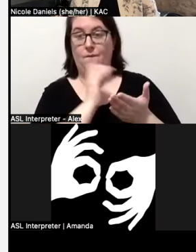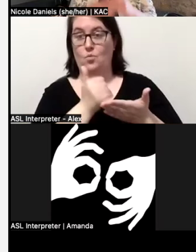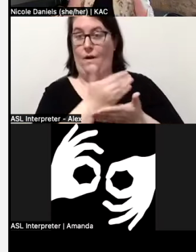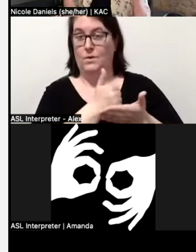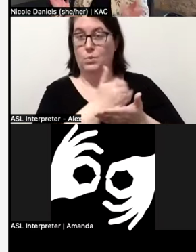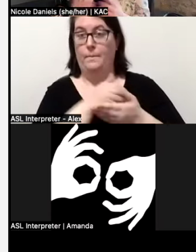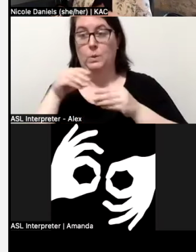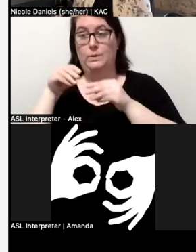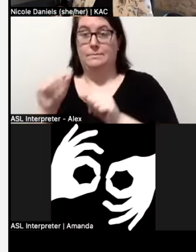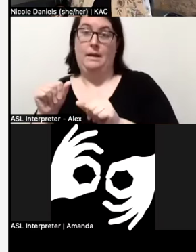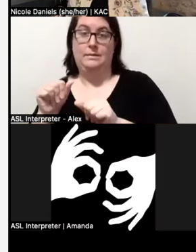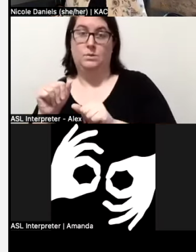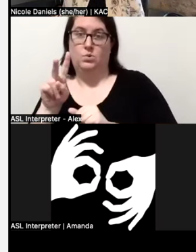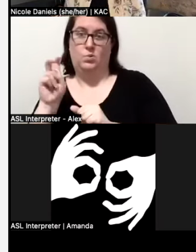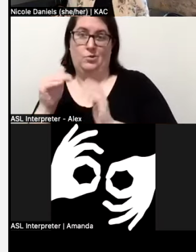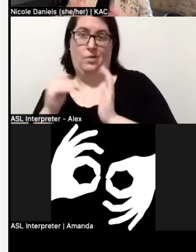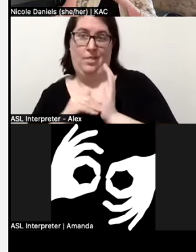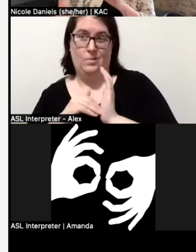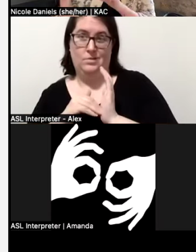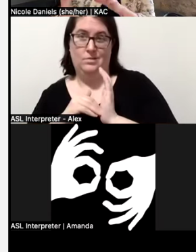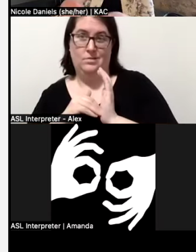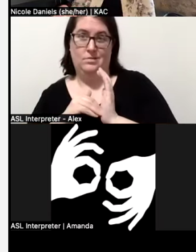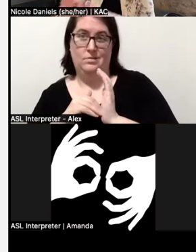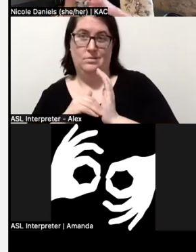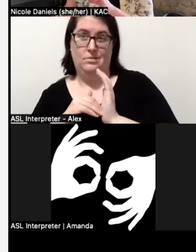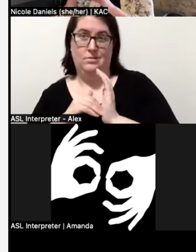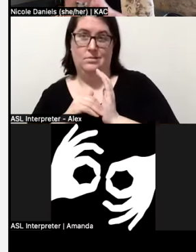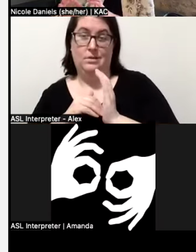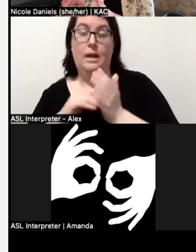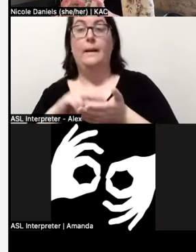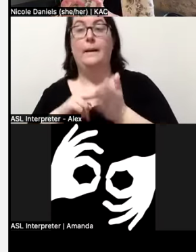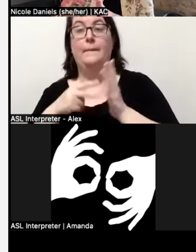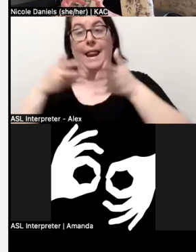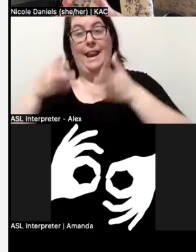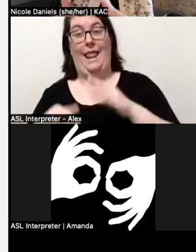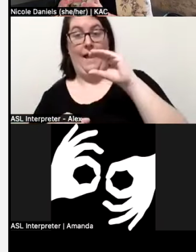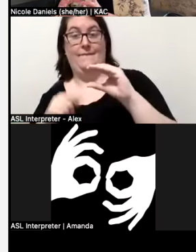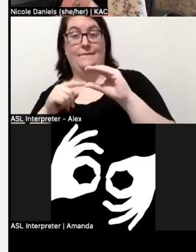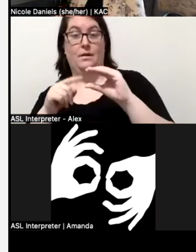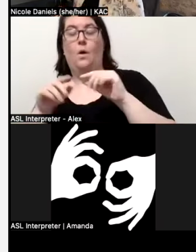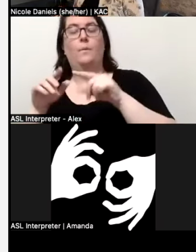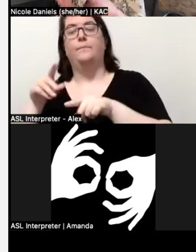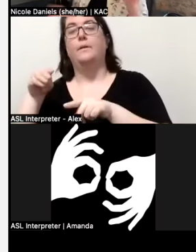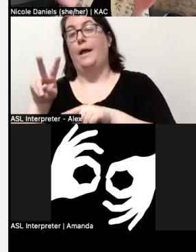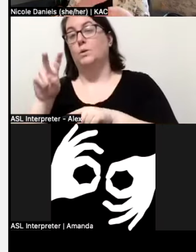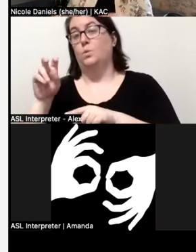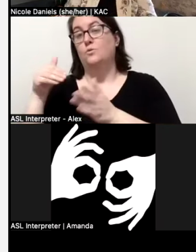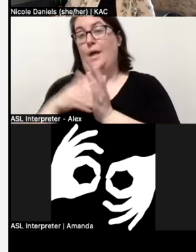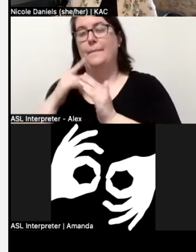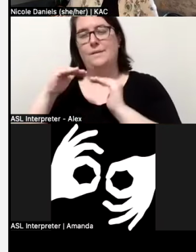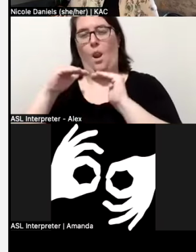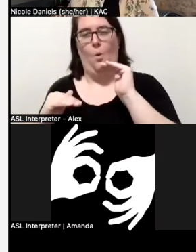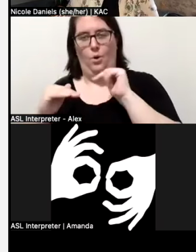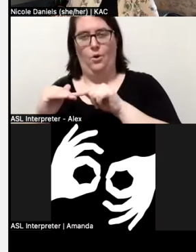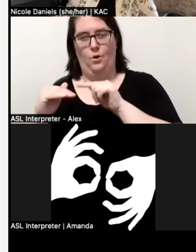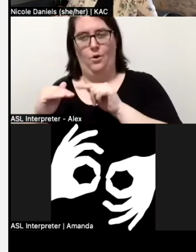only spent $200,000 in expenses, we're looking at 30% of that $200,000 in expenses, and vice